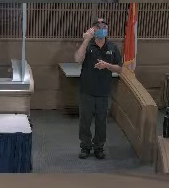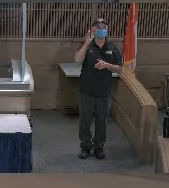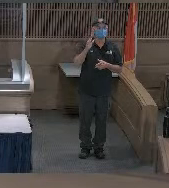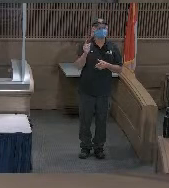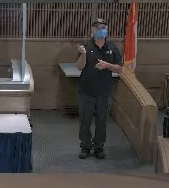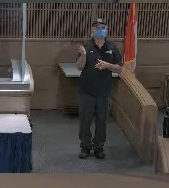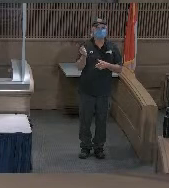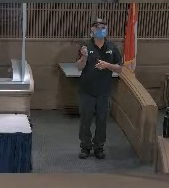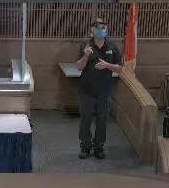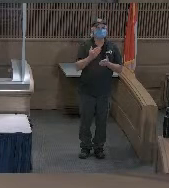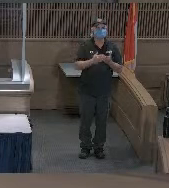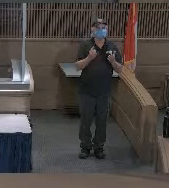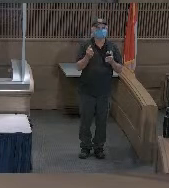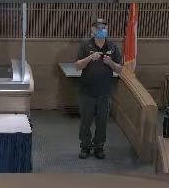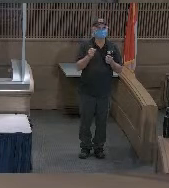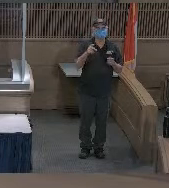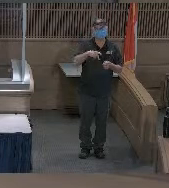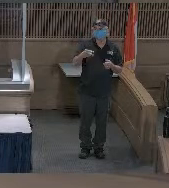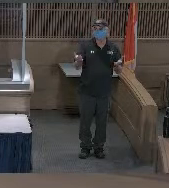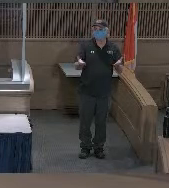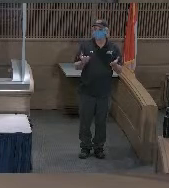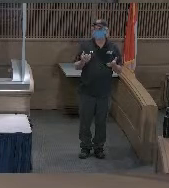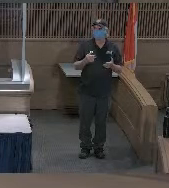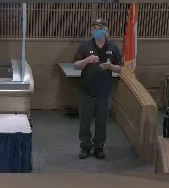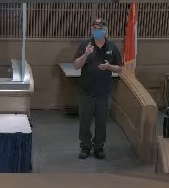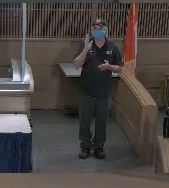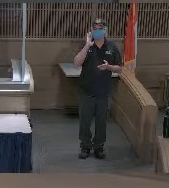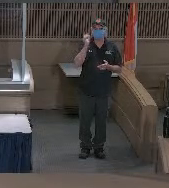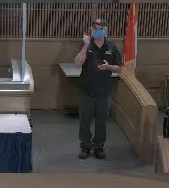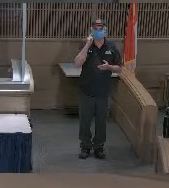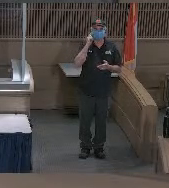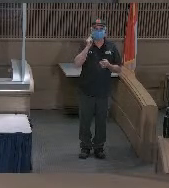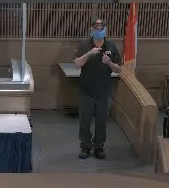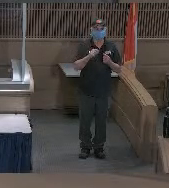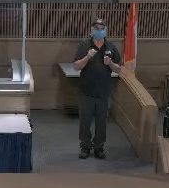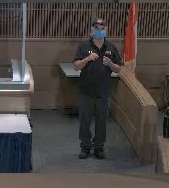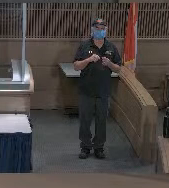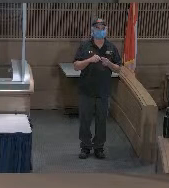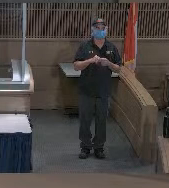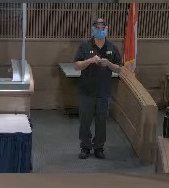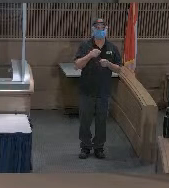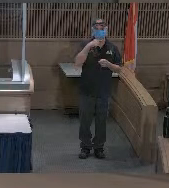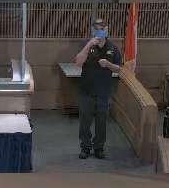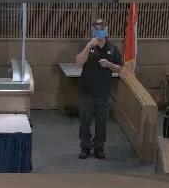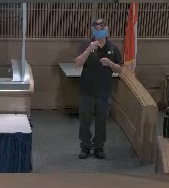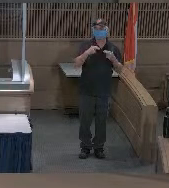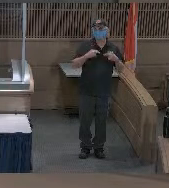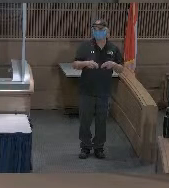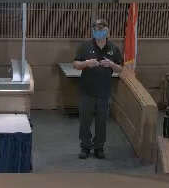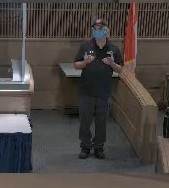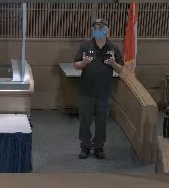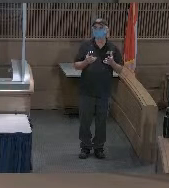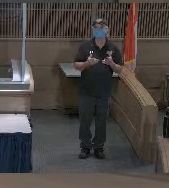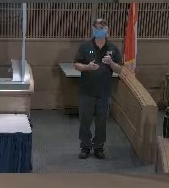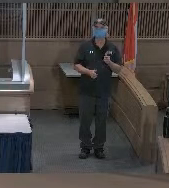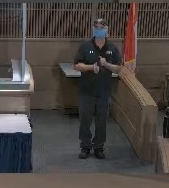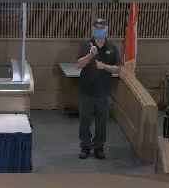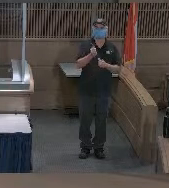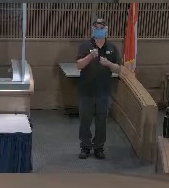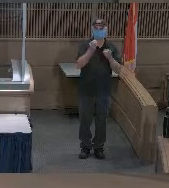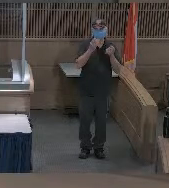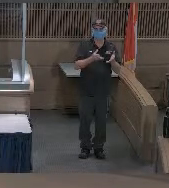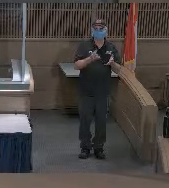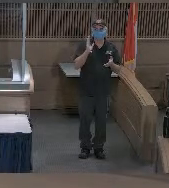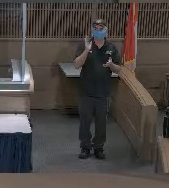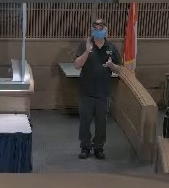but you'll hear from certainly Dr. Ruiz. I think most of the news will